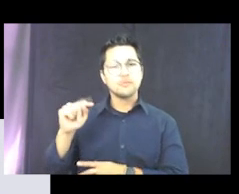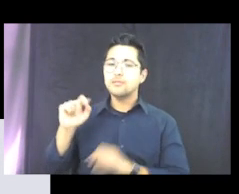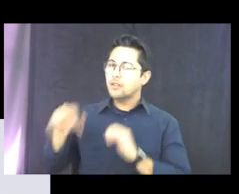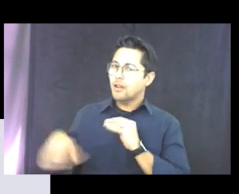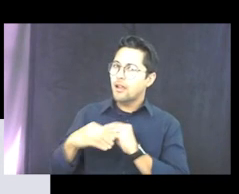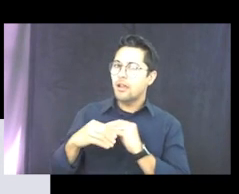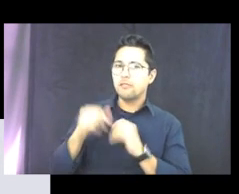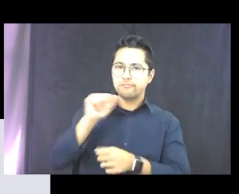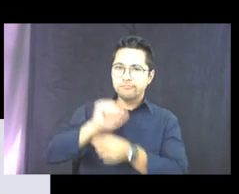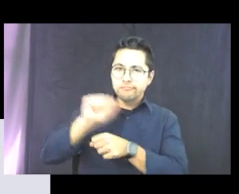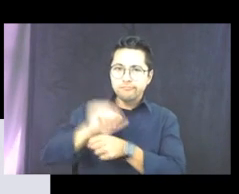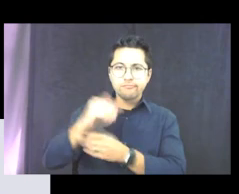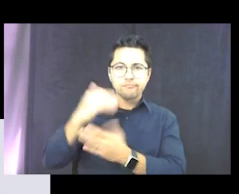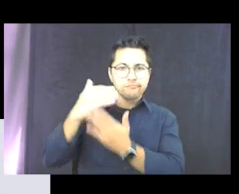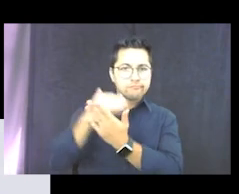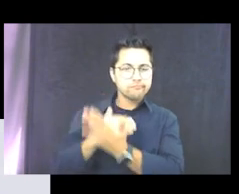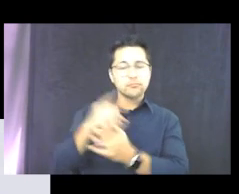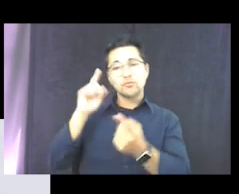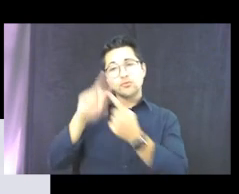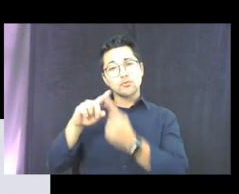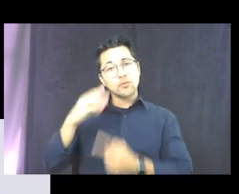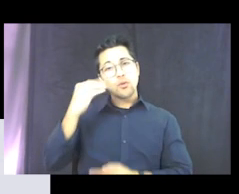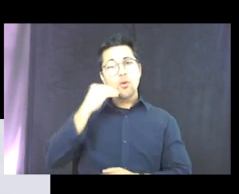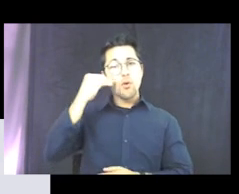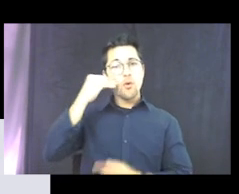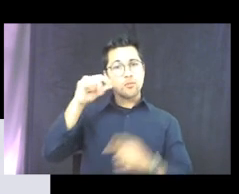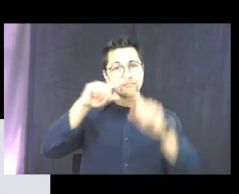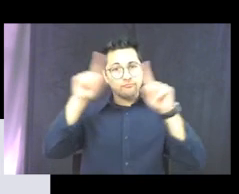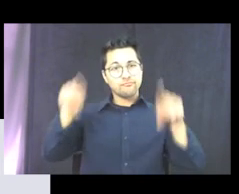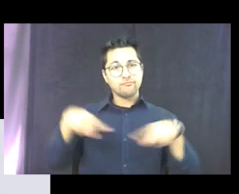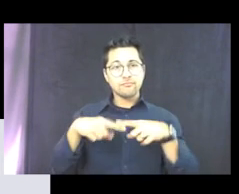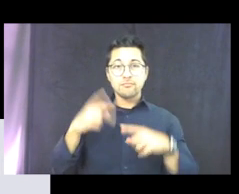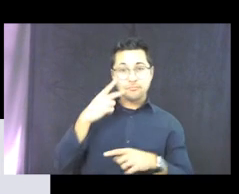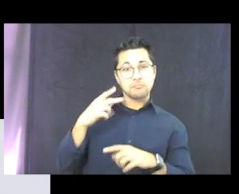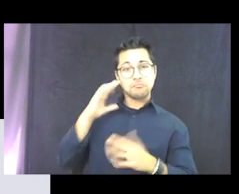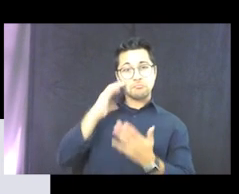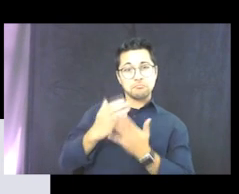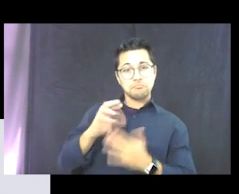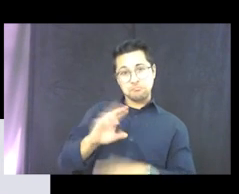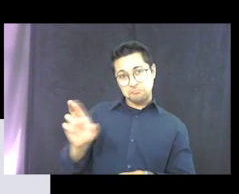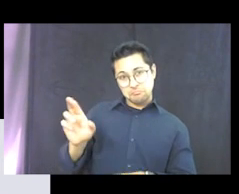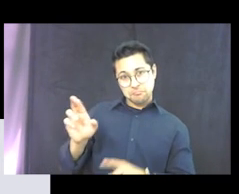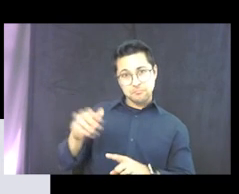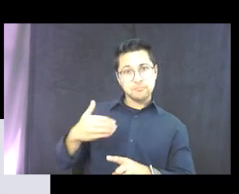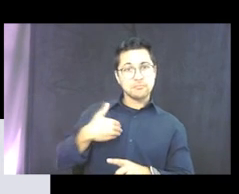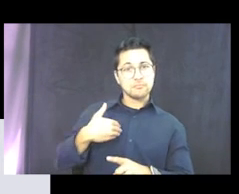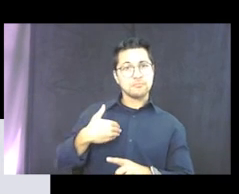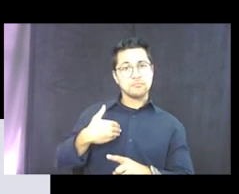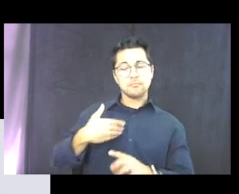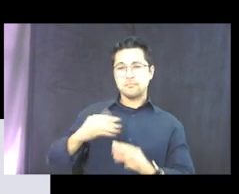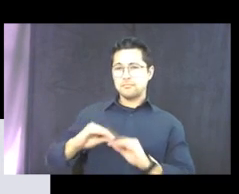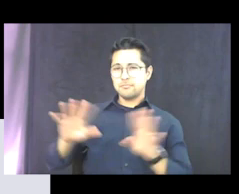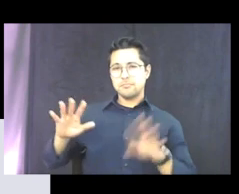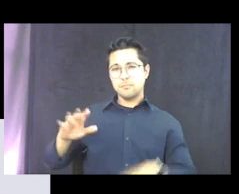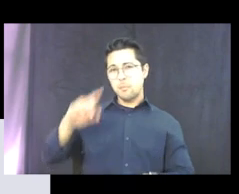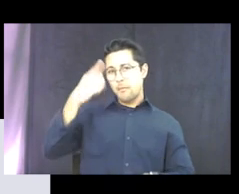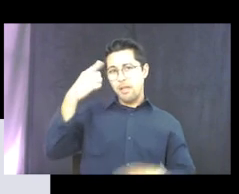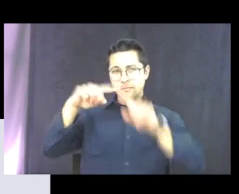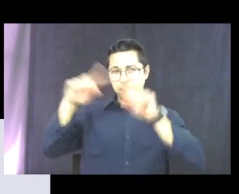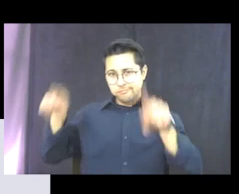lists directly to your home screen. As you can see in the photo on the right of the screen, we have a transparent black